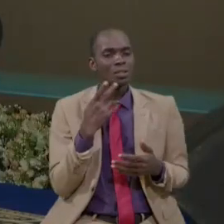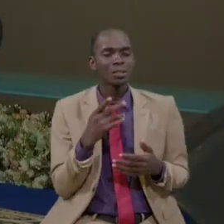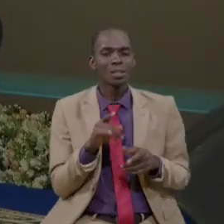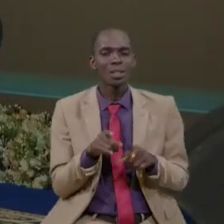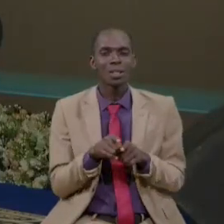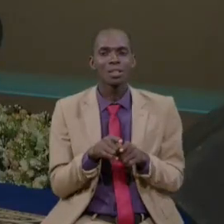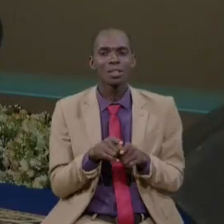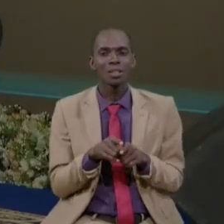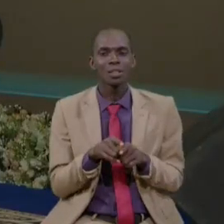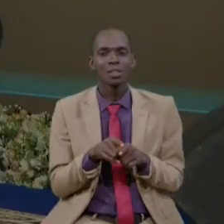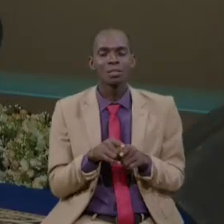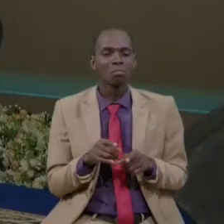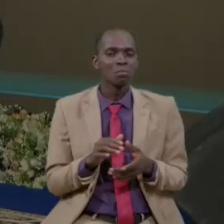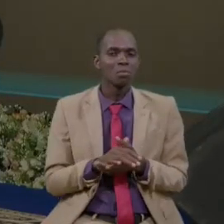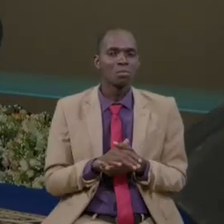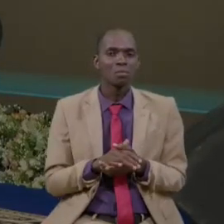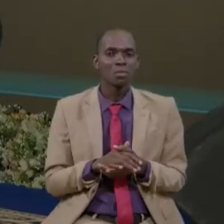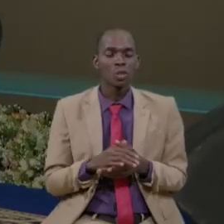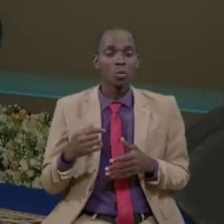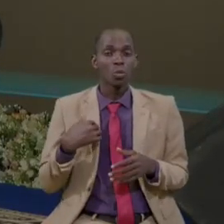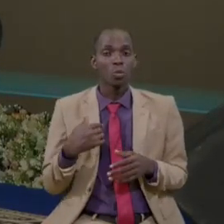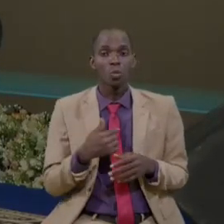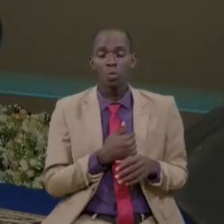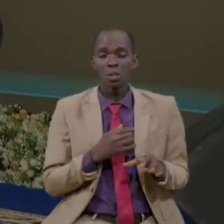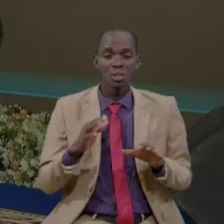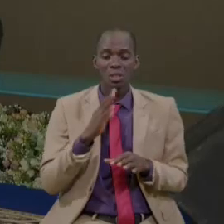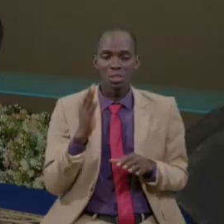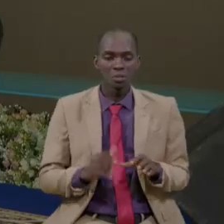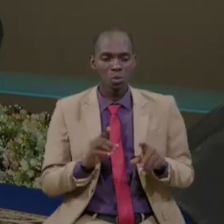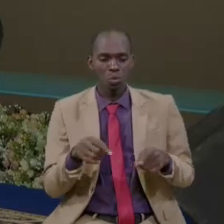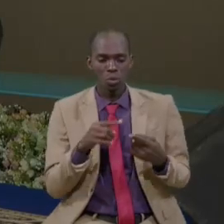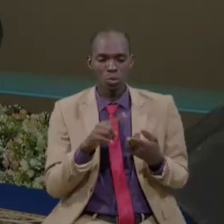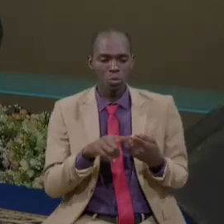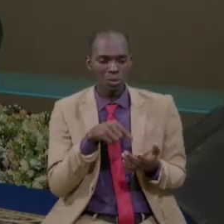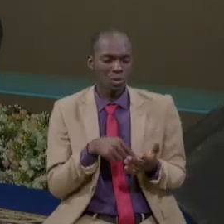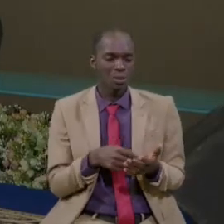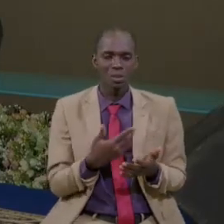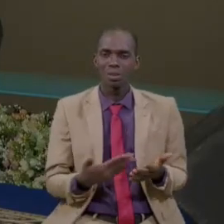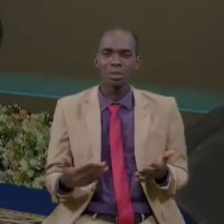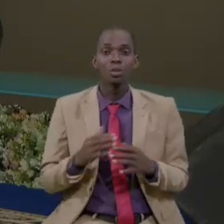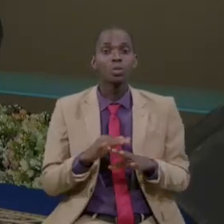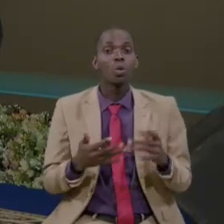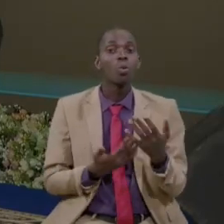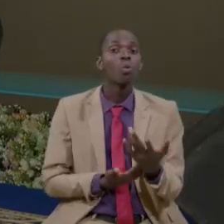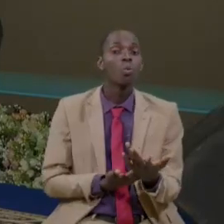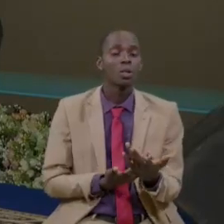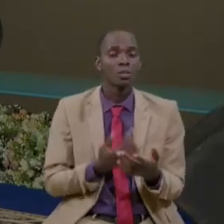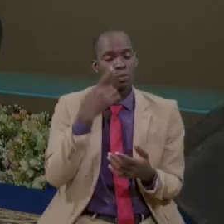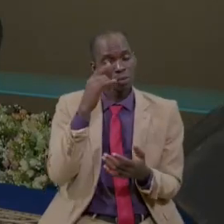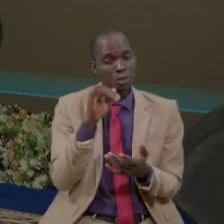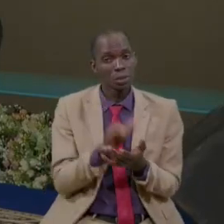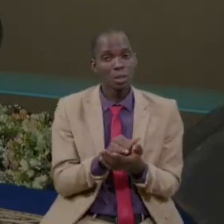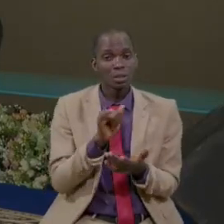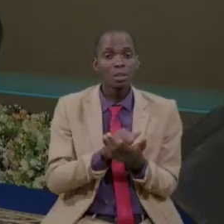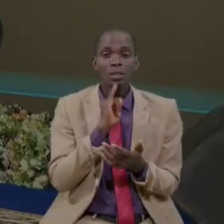then their lives is just like so. It's like the only thing they can claim, we didn't go